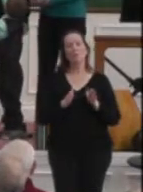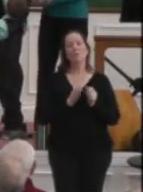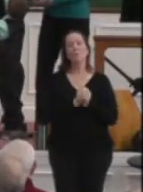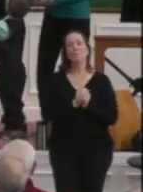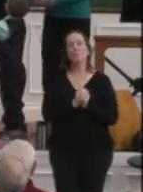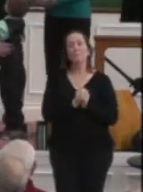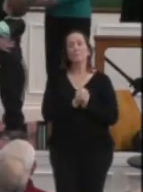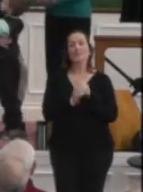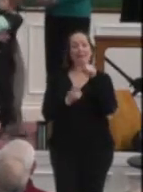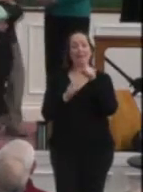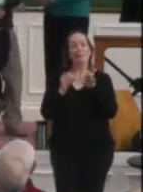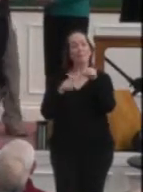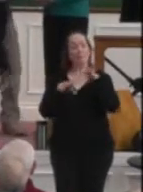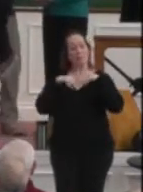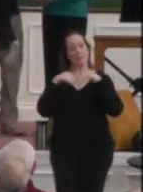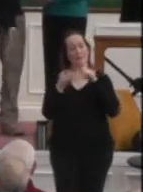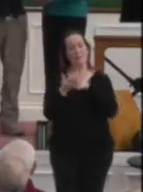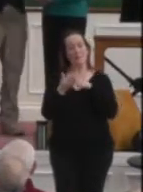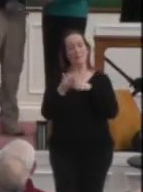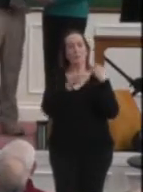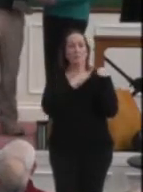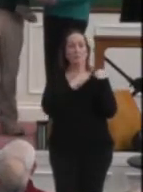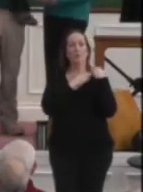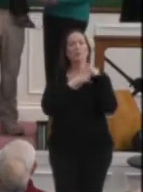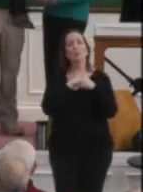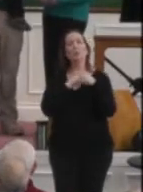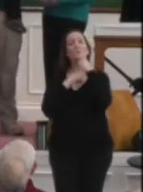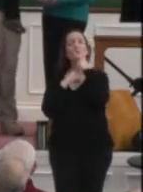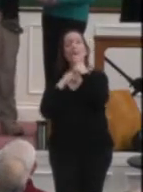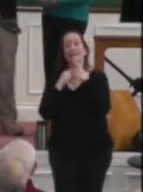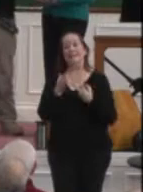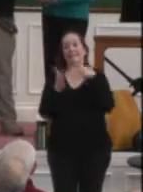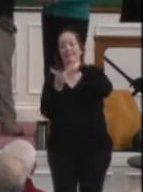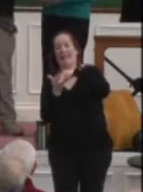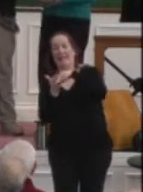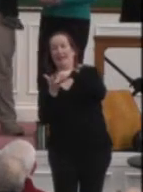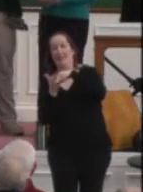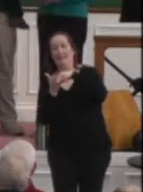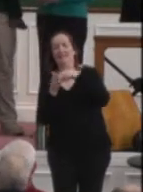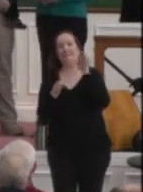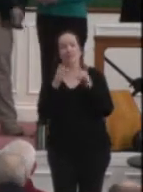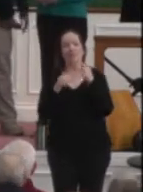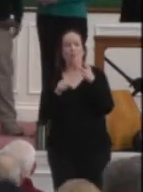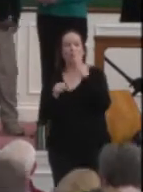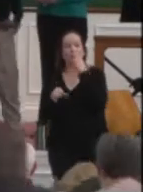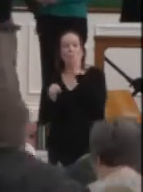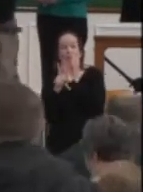this responsibility, will you please indicate it by standing?